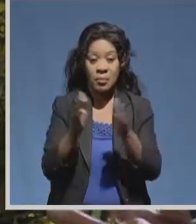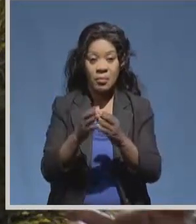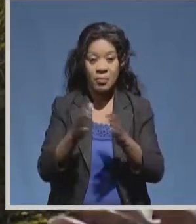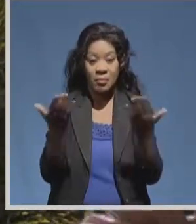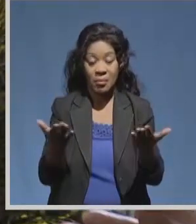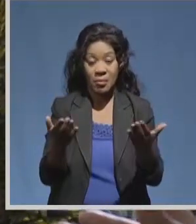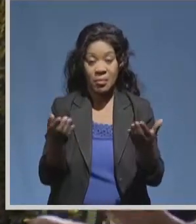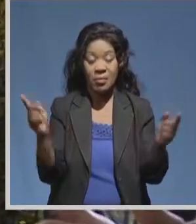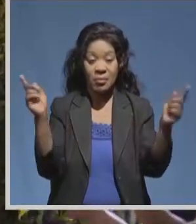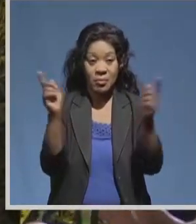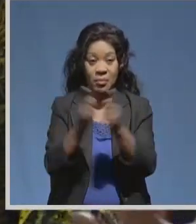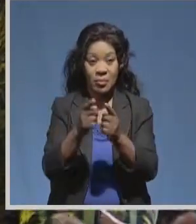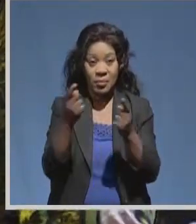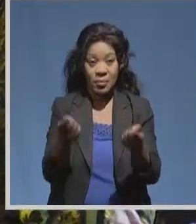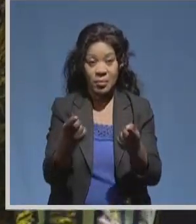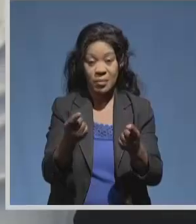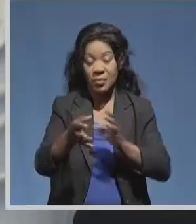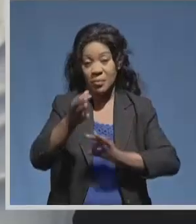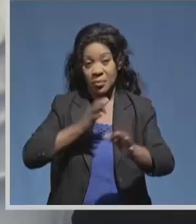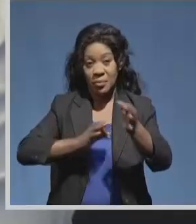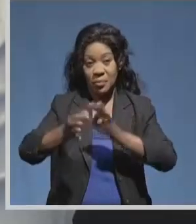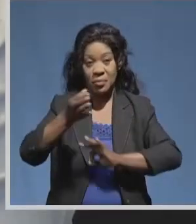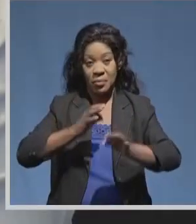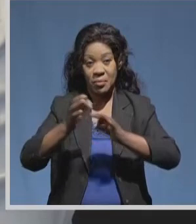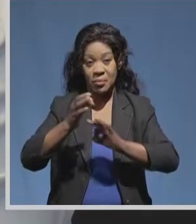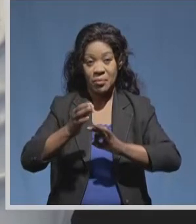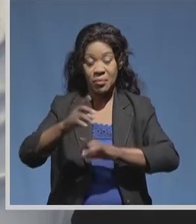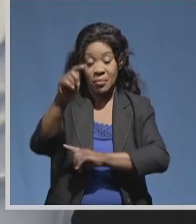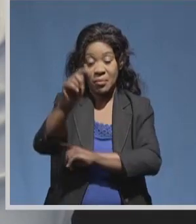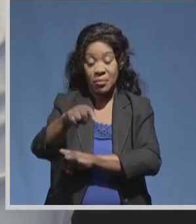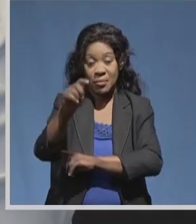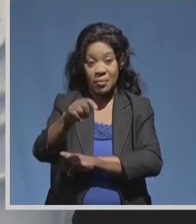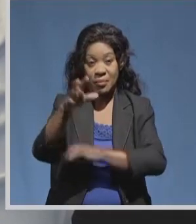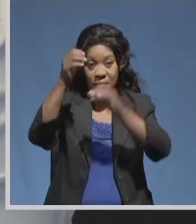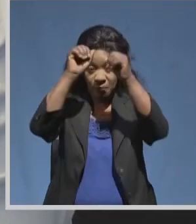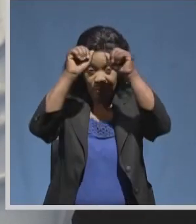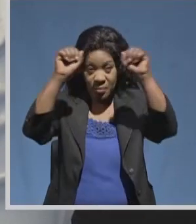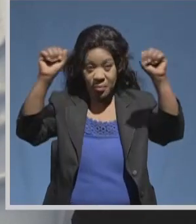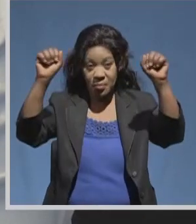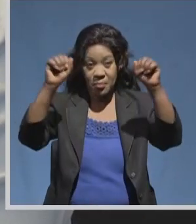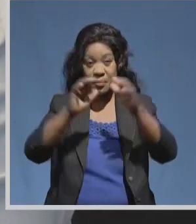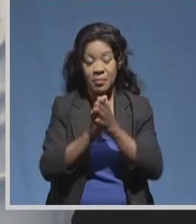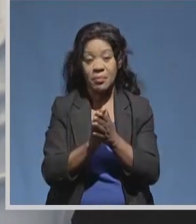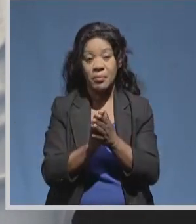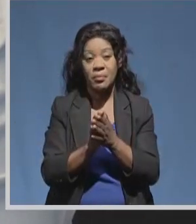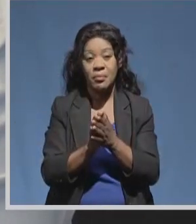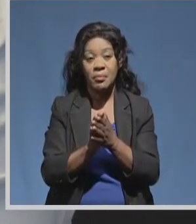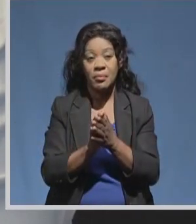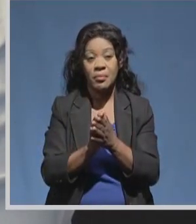To this effect, the President did emphasize the measures, and all the measures the